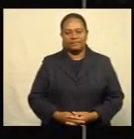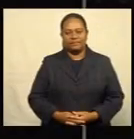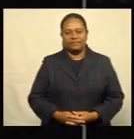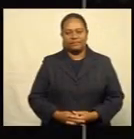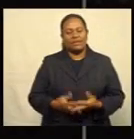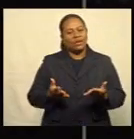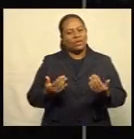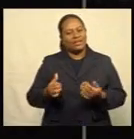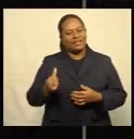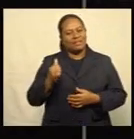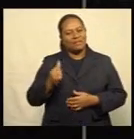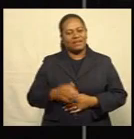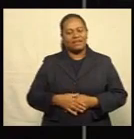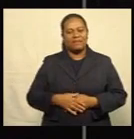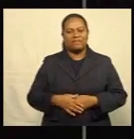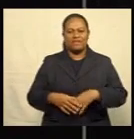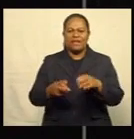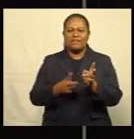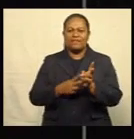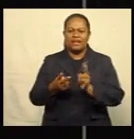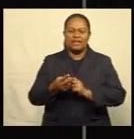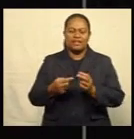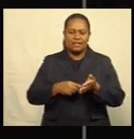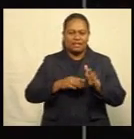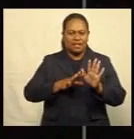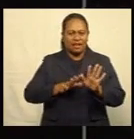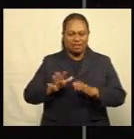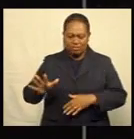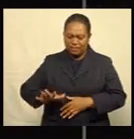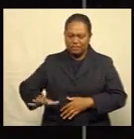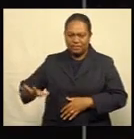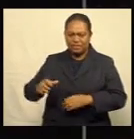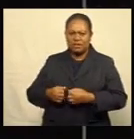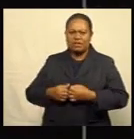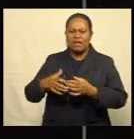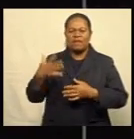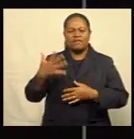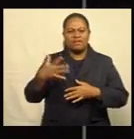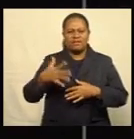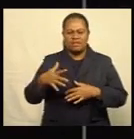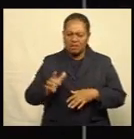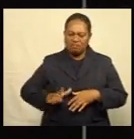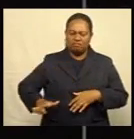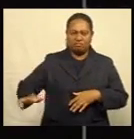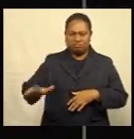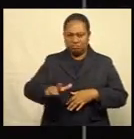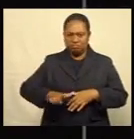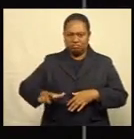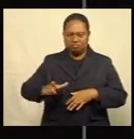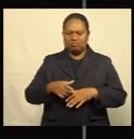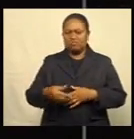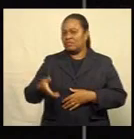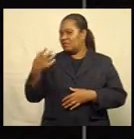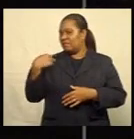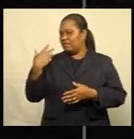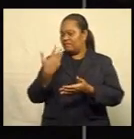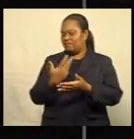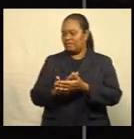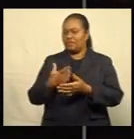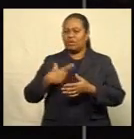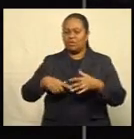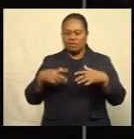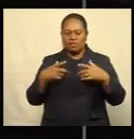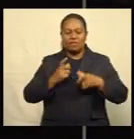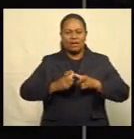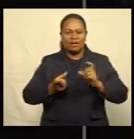Welcome back. Nasilai villages in Tailevu have lost over 15 acres of land in the last 20 years due to climate change. The